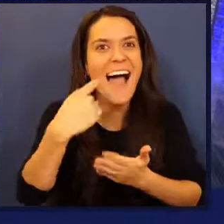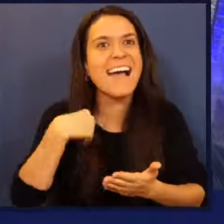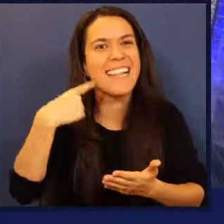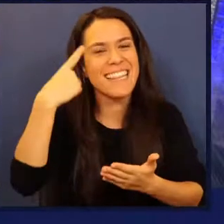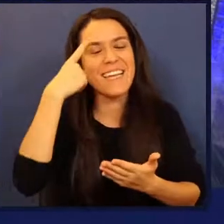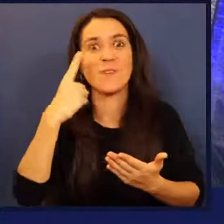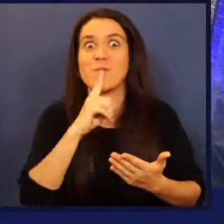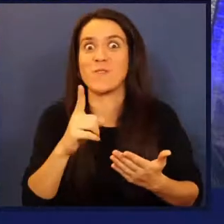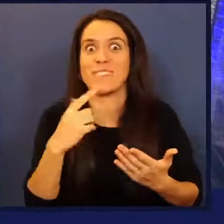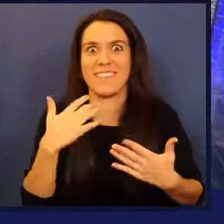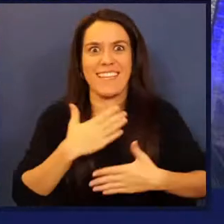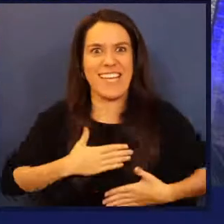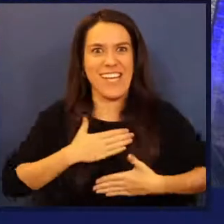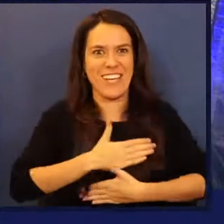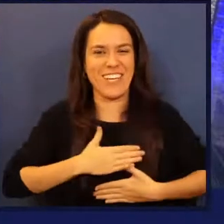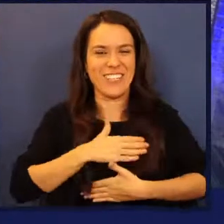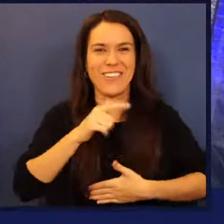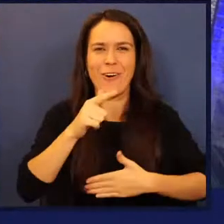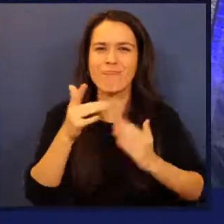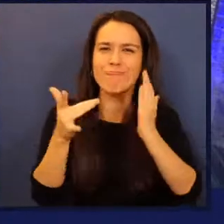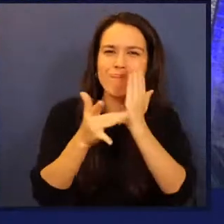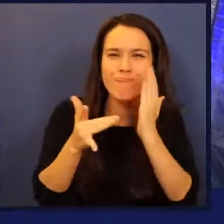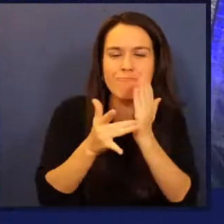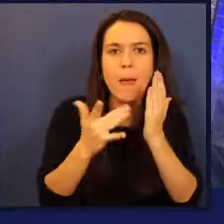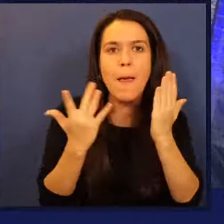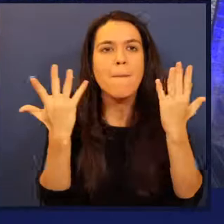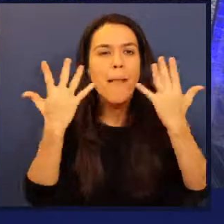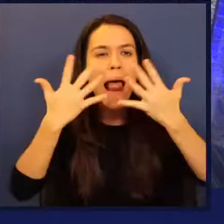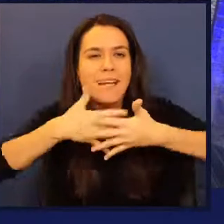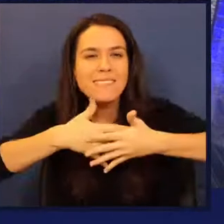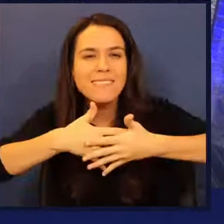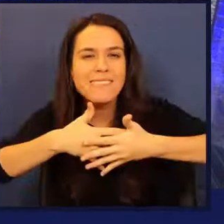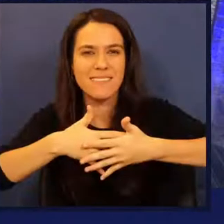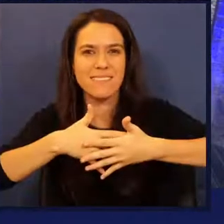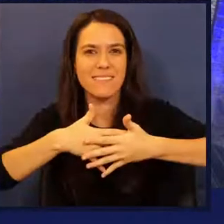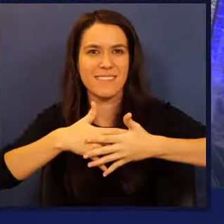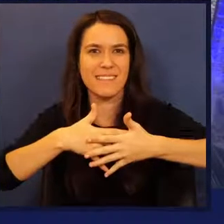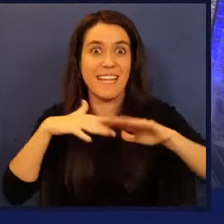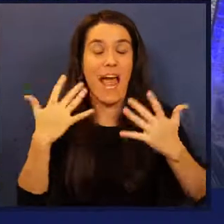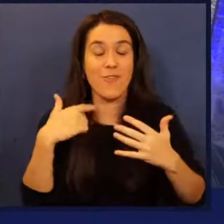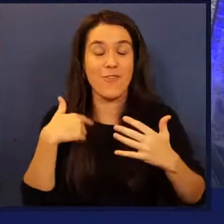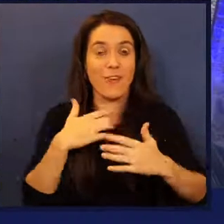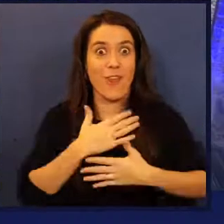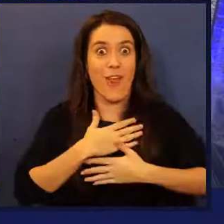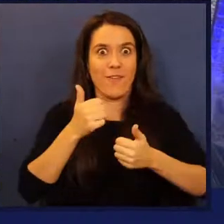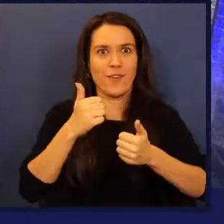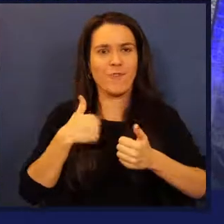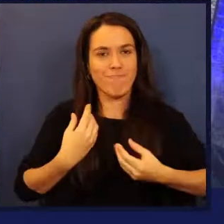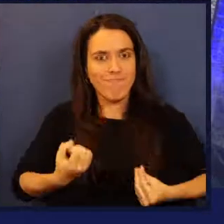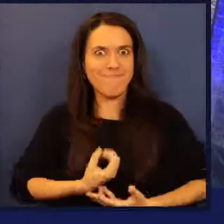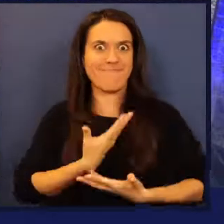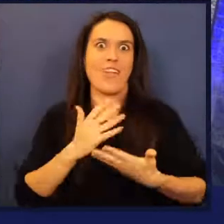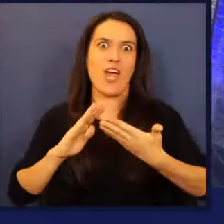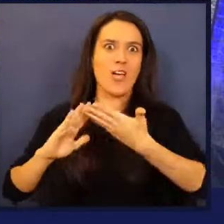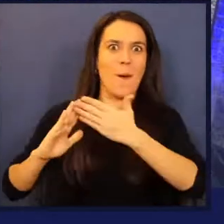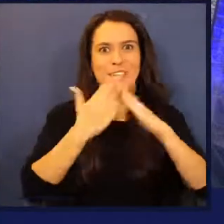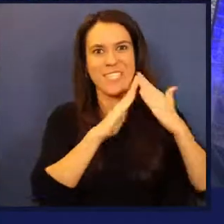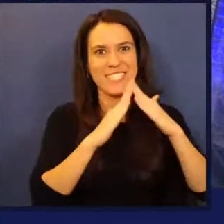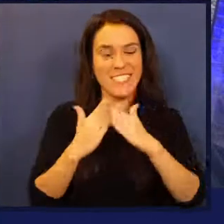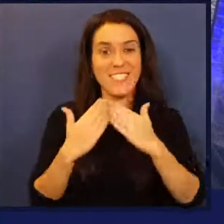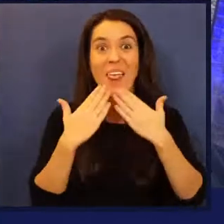enjoyed your blending of the technologies, and I love your spirit of community. So thank you for visiting us